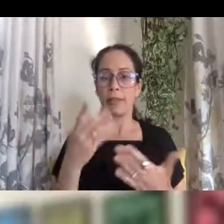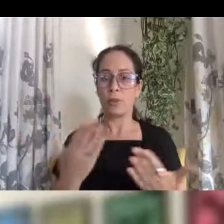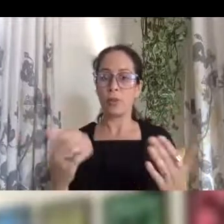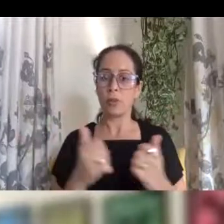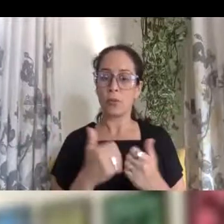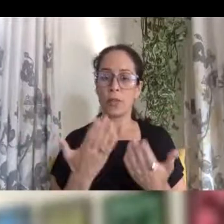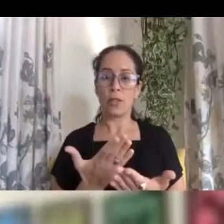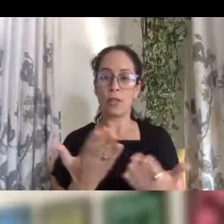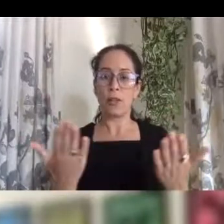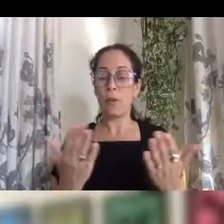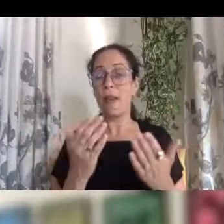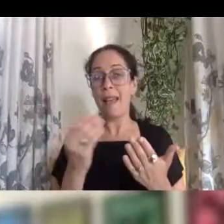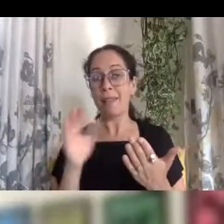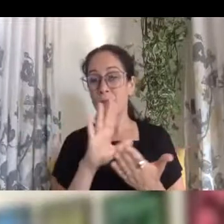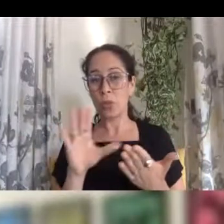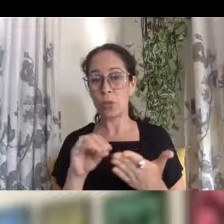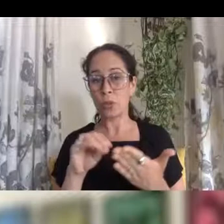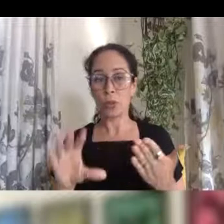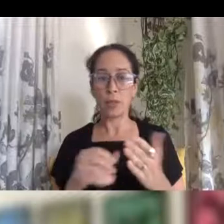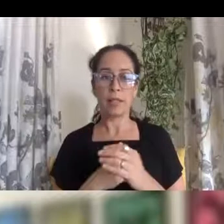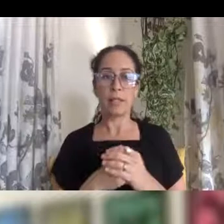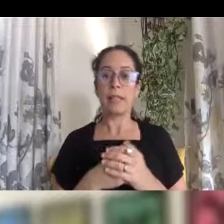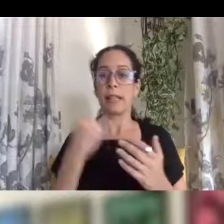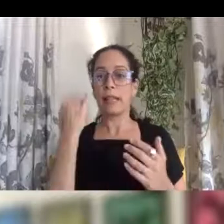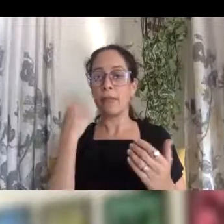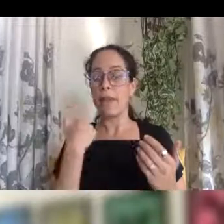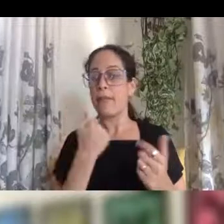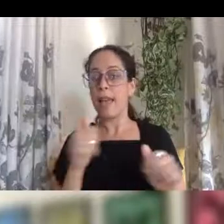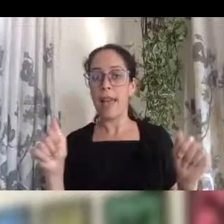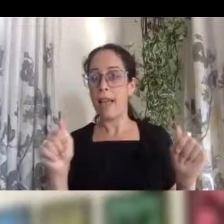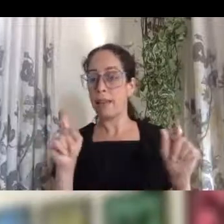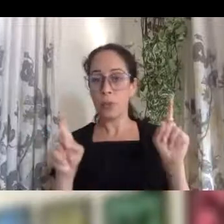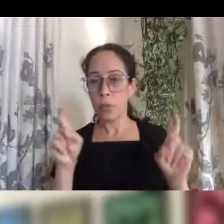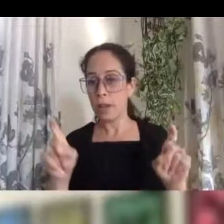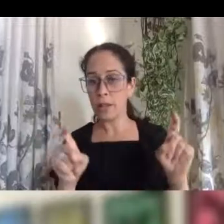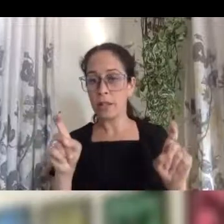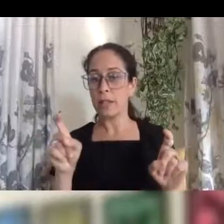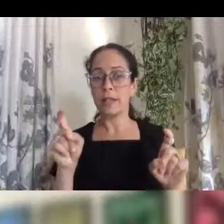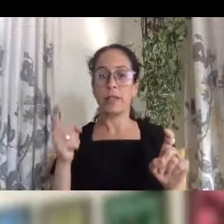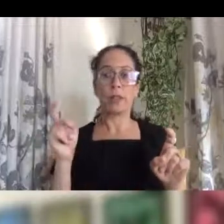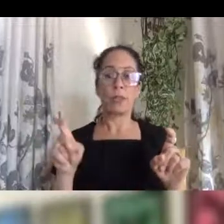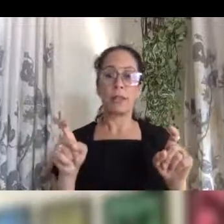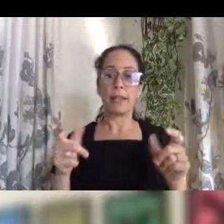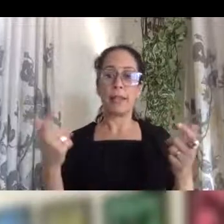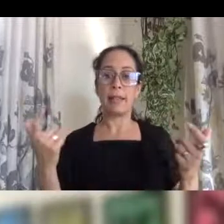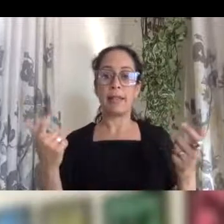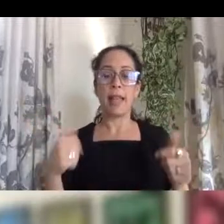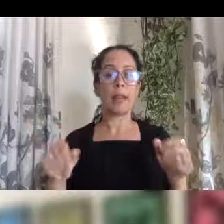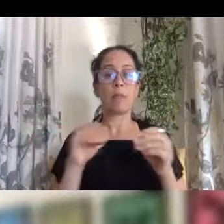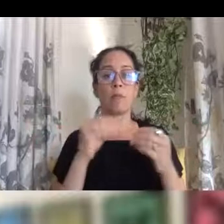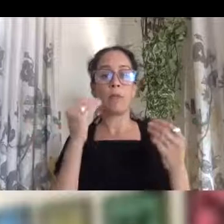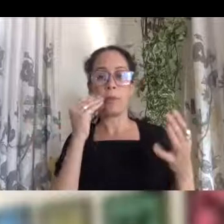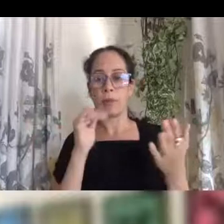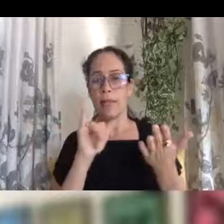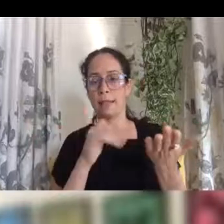you all and with your students. And if you guys have any questions or need any more information, this